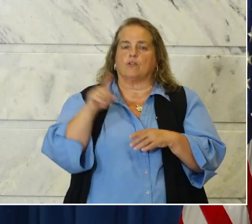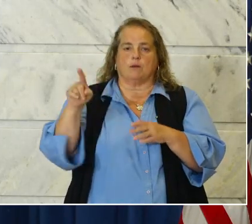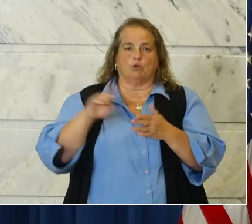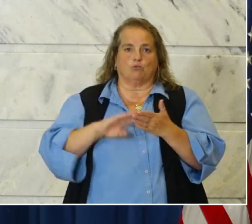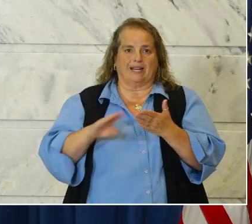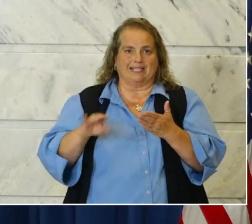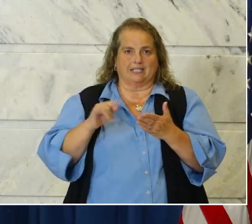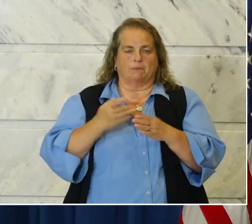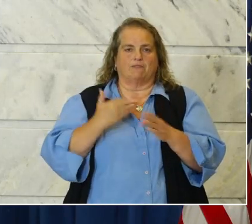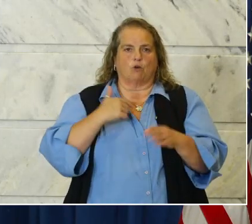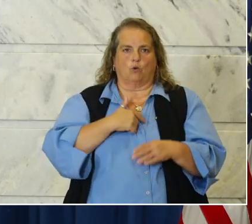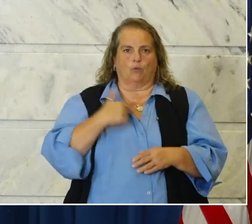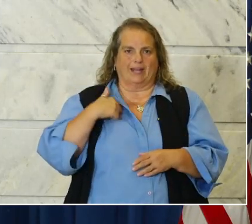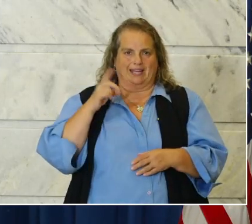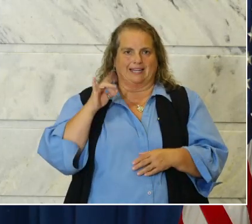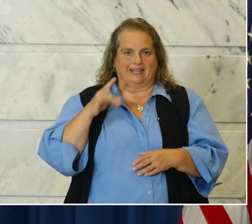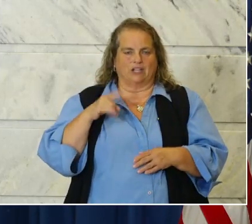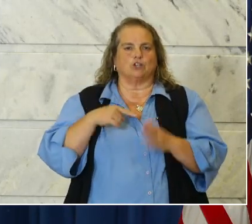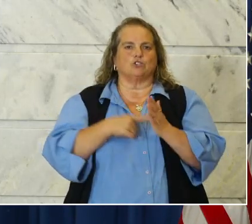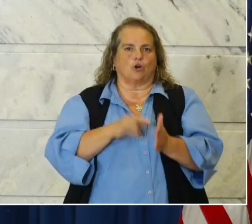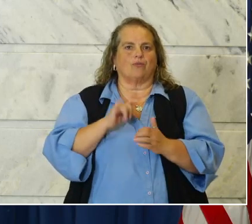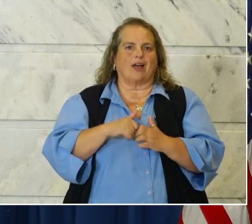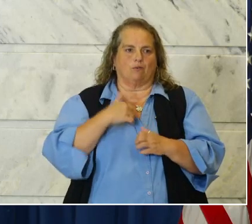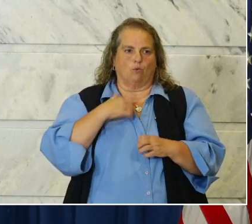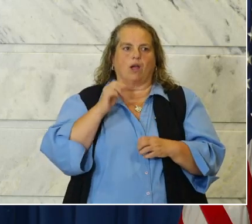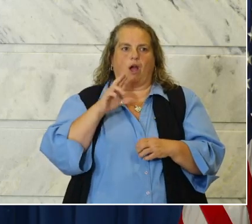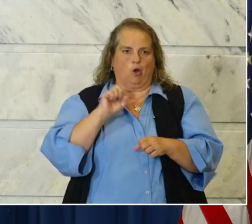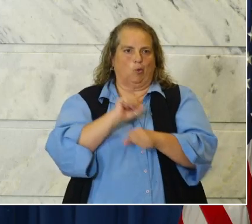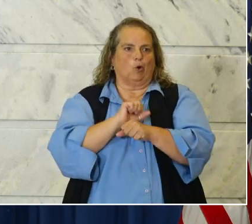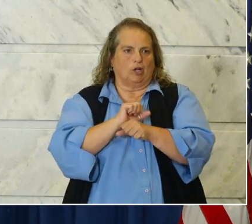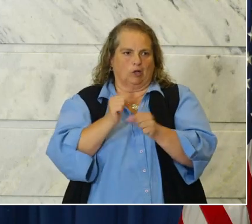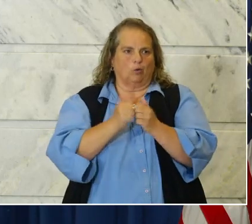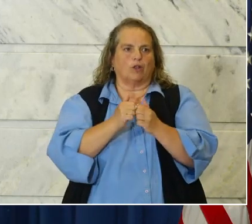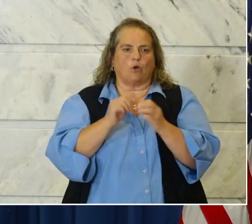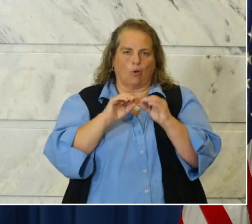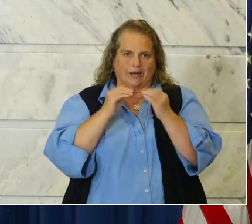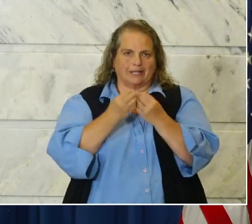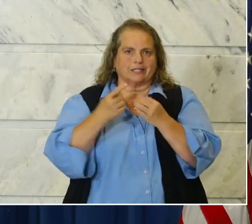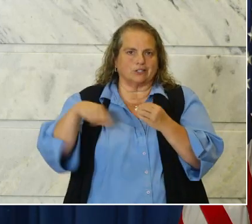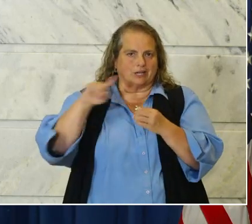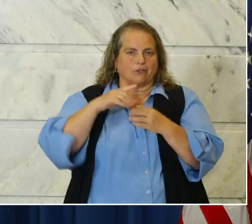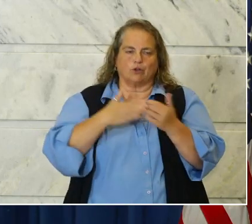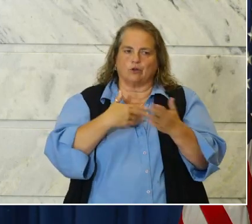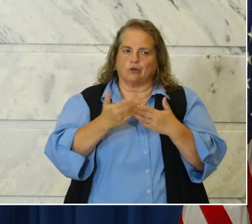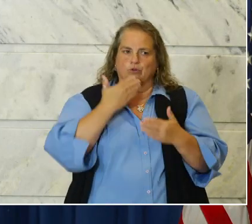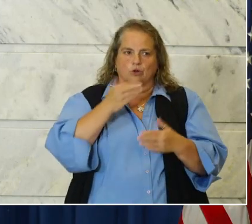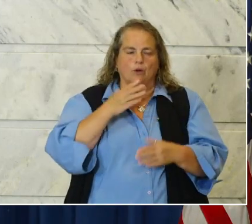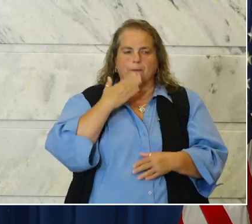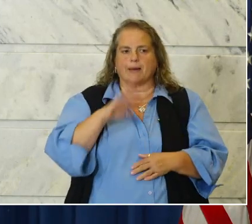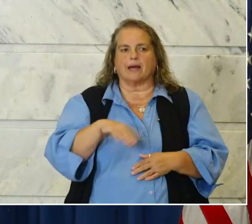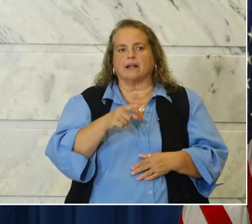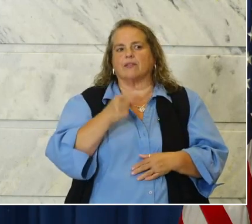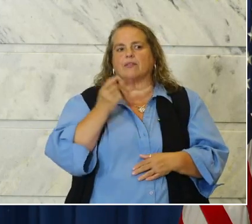it before we did does show you that we are working with organizations out there, good news or bad news. And